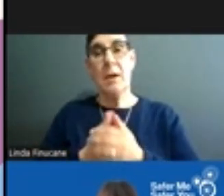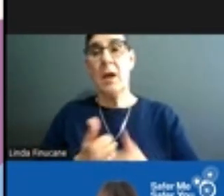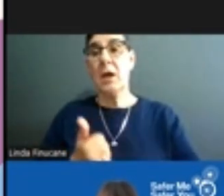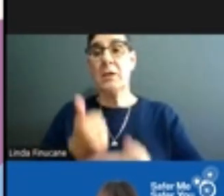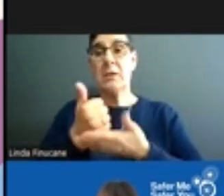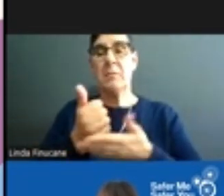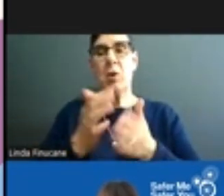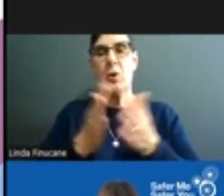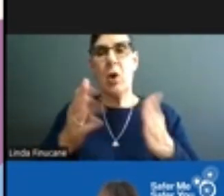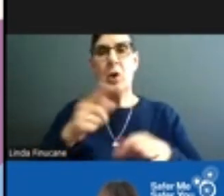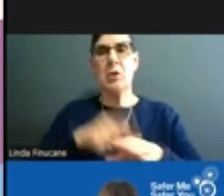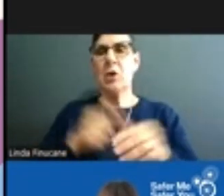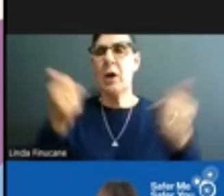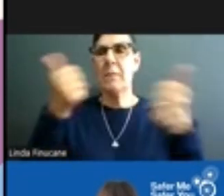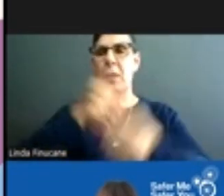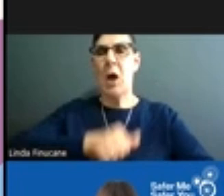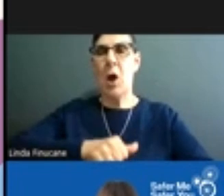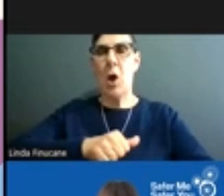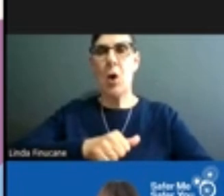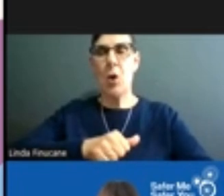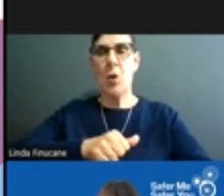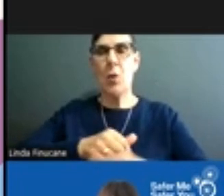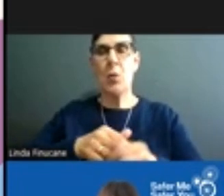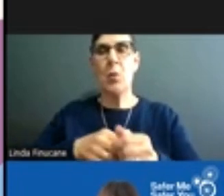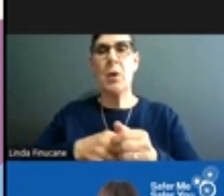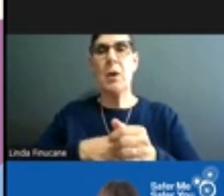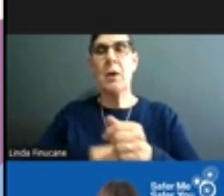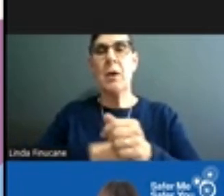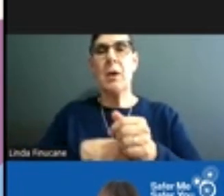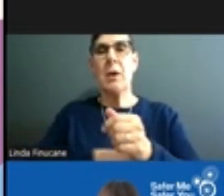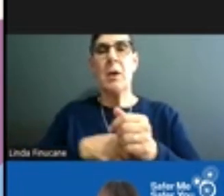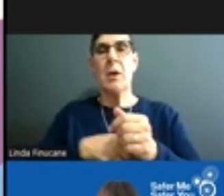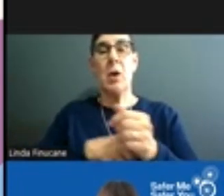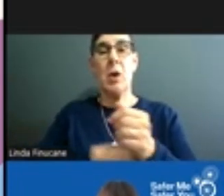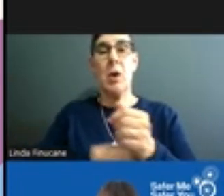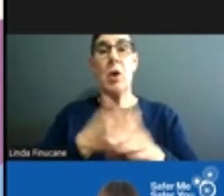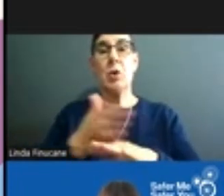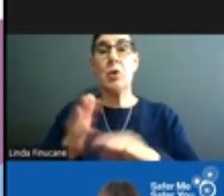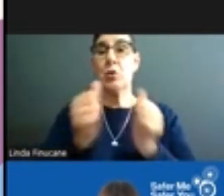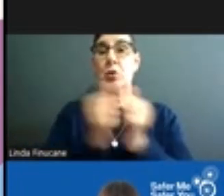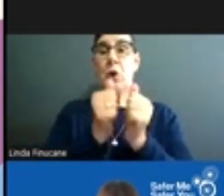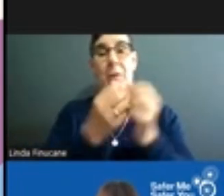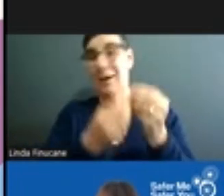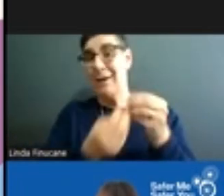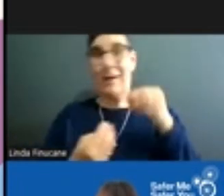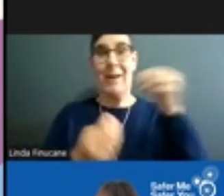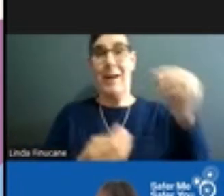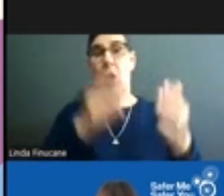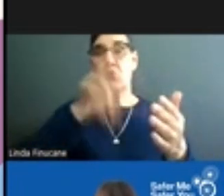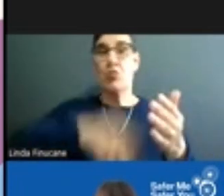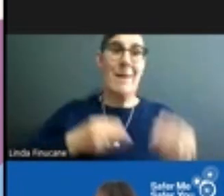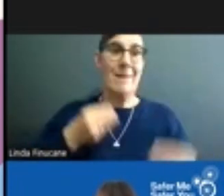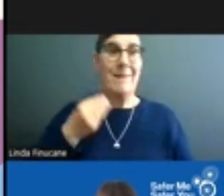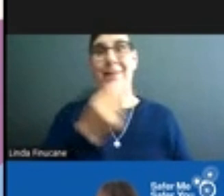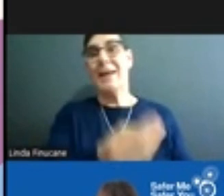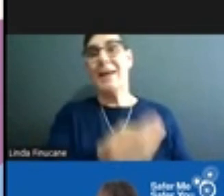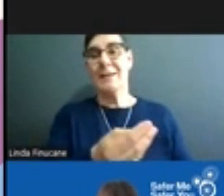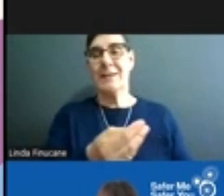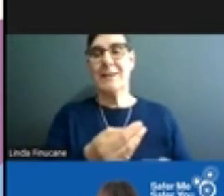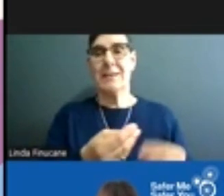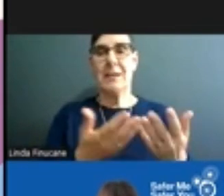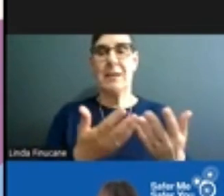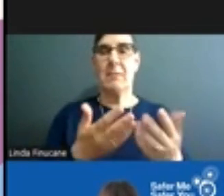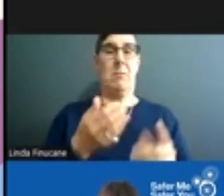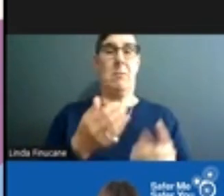while, perhaps suddenly springing a whole new document and saying, hey, I want you now to read this, might come across as